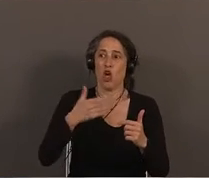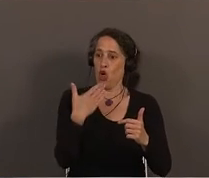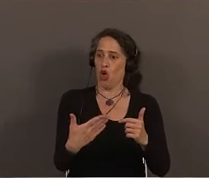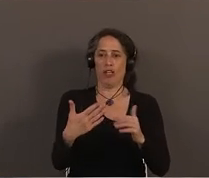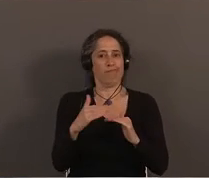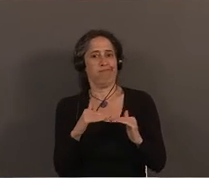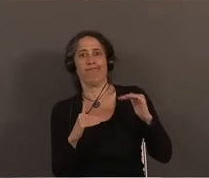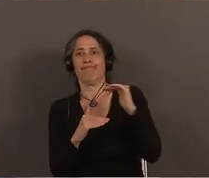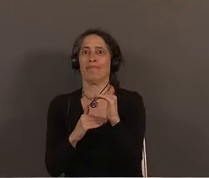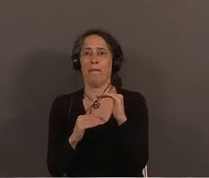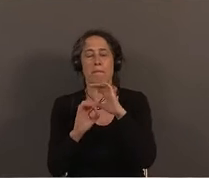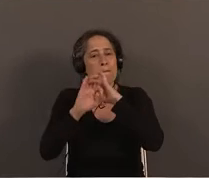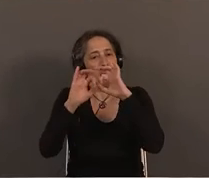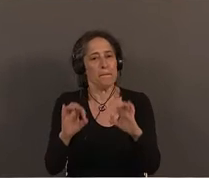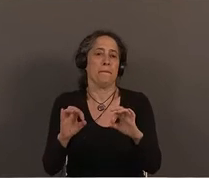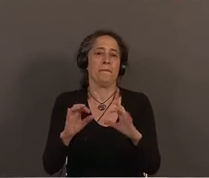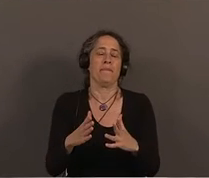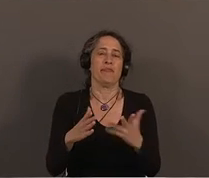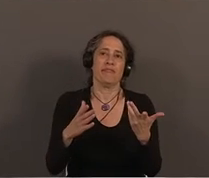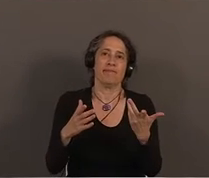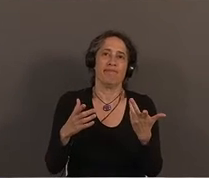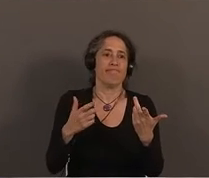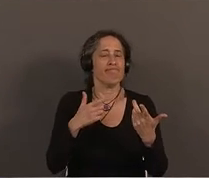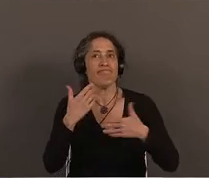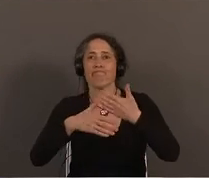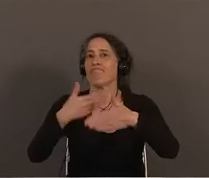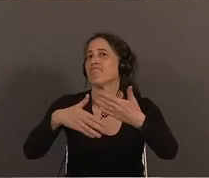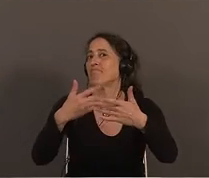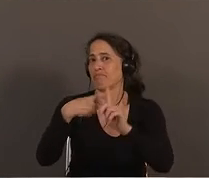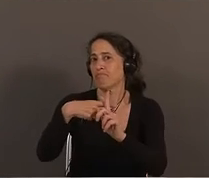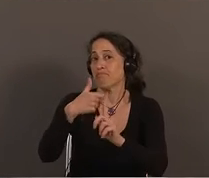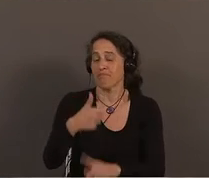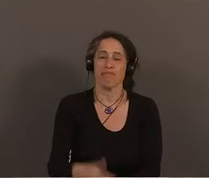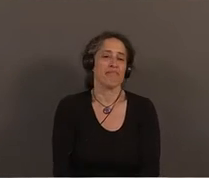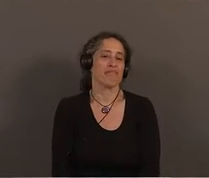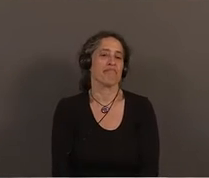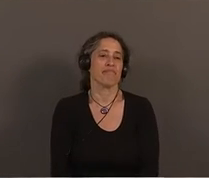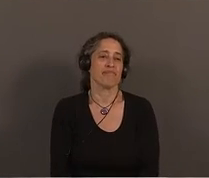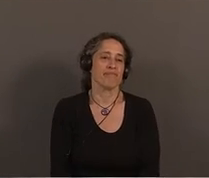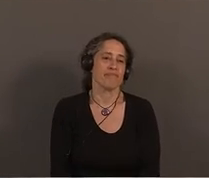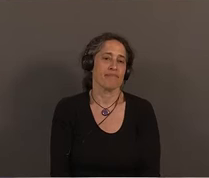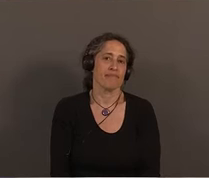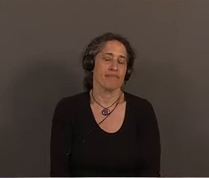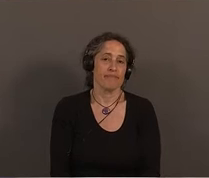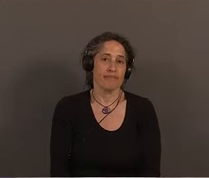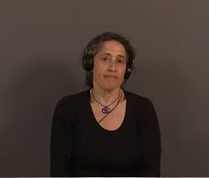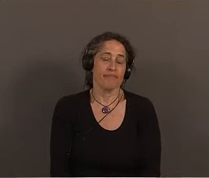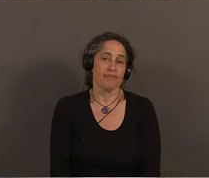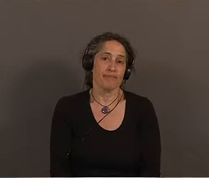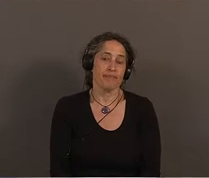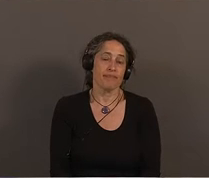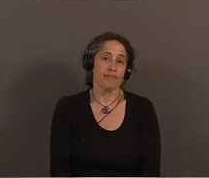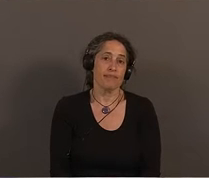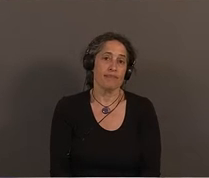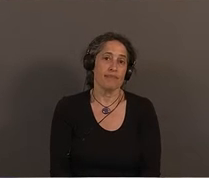and set the tone for the rest of our presidency in other areas as well. Just also maybe to latch on to a point made by Roberto as well